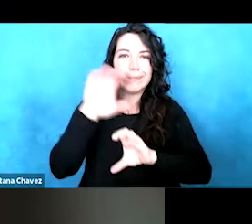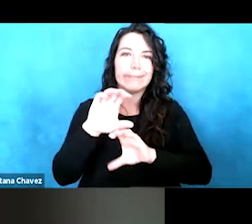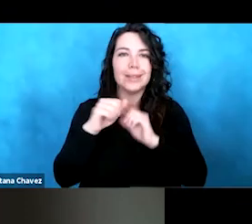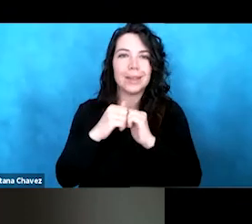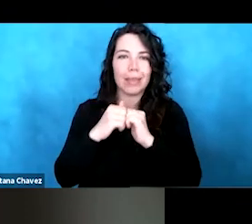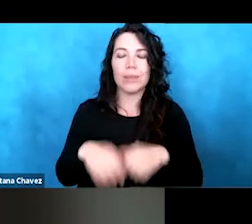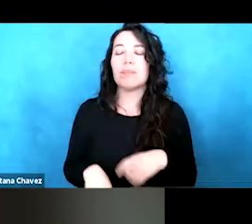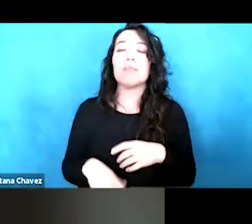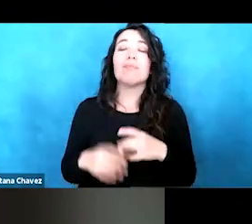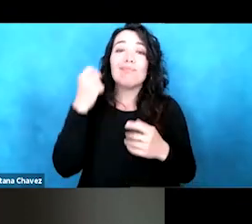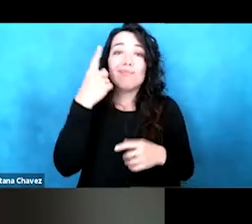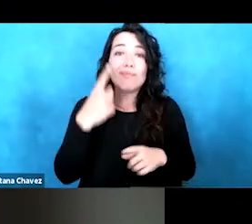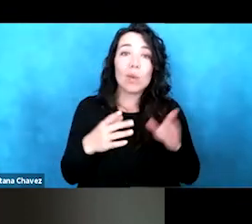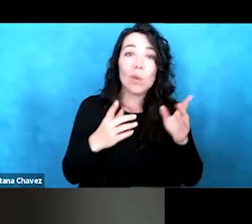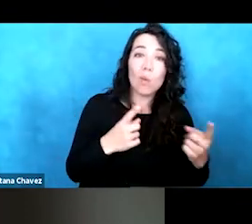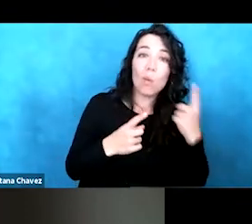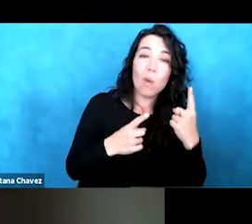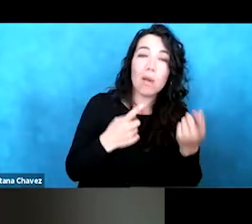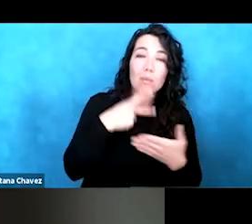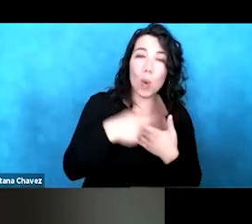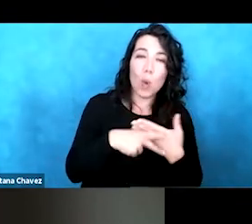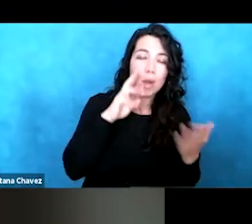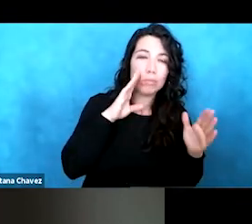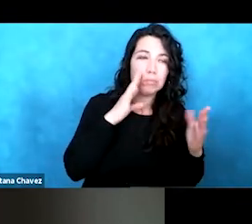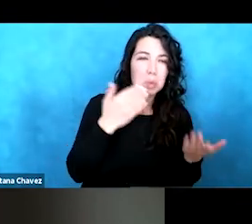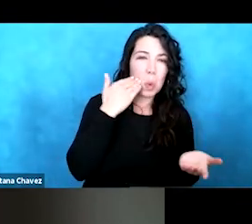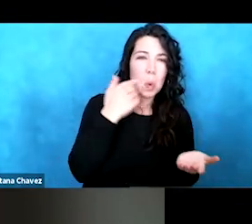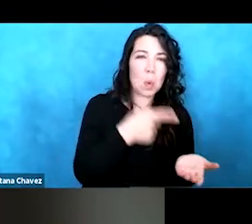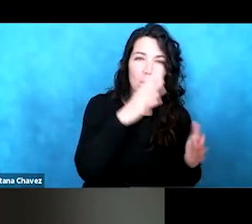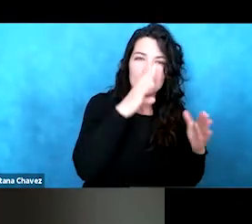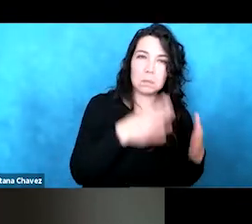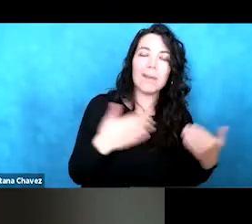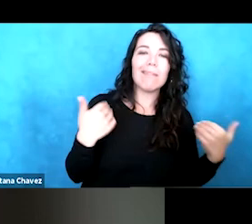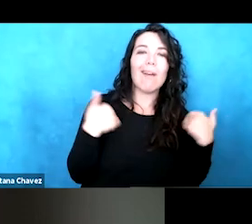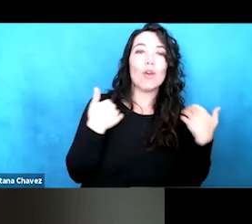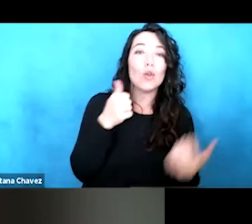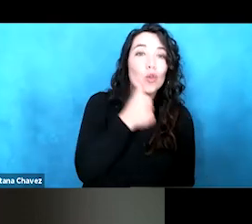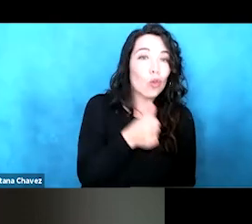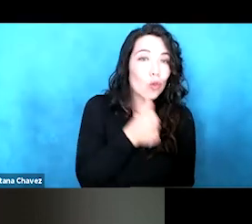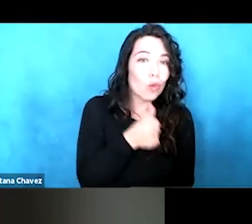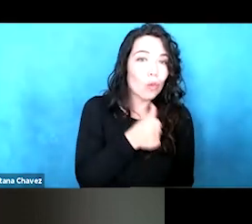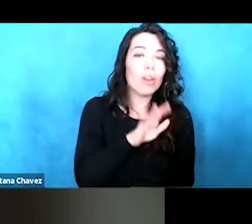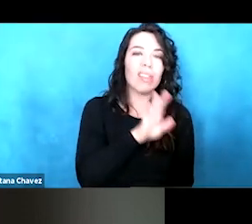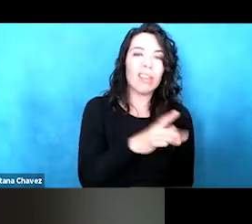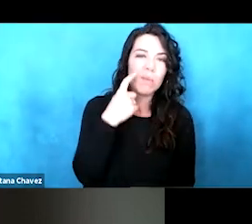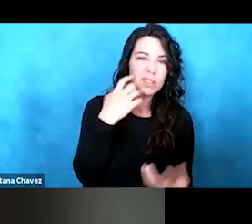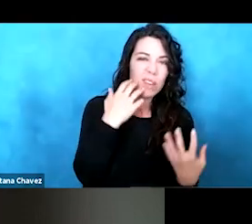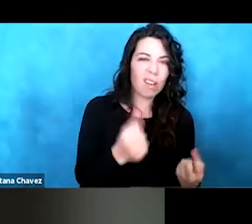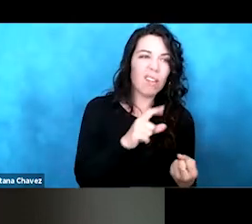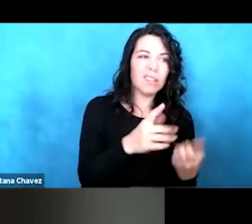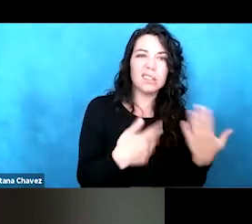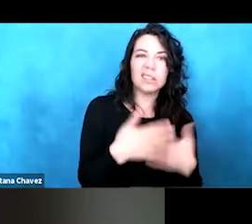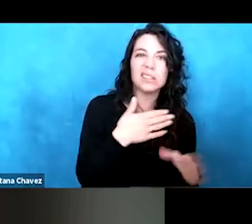on adolescent girls and their mental health and psychosocial needs. And then we looked at another one